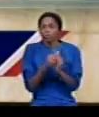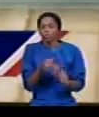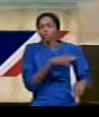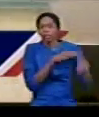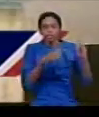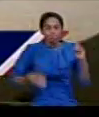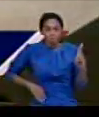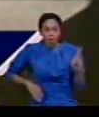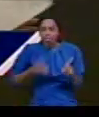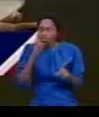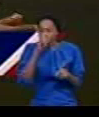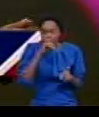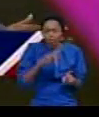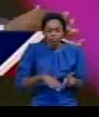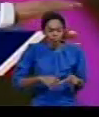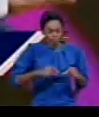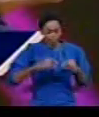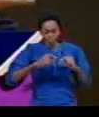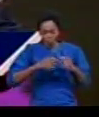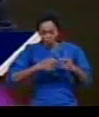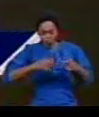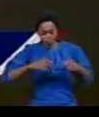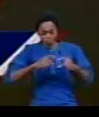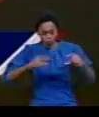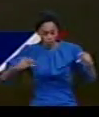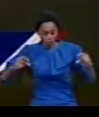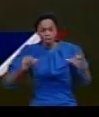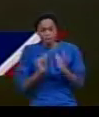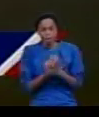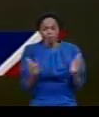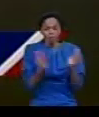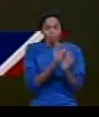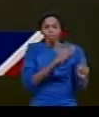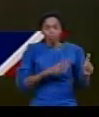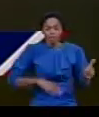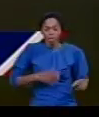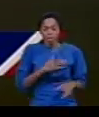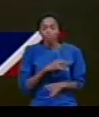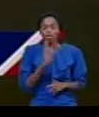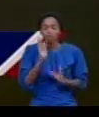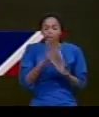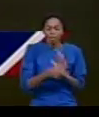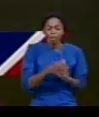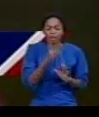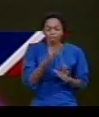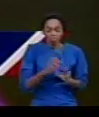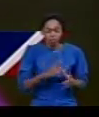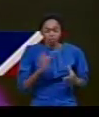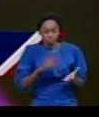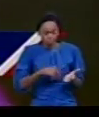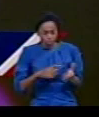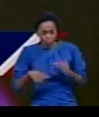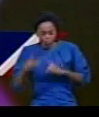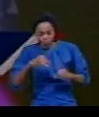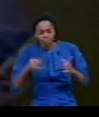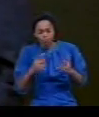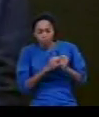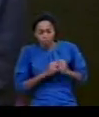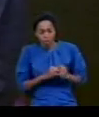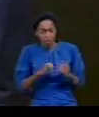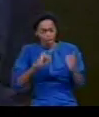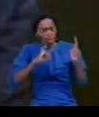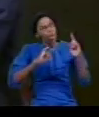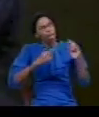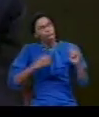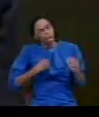with Christ, you emphasize with Christ, and then later you read everything together, I am